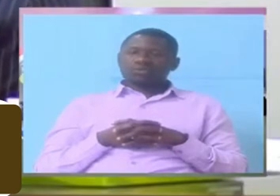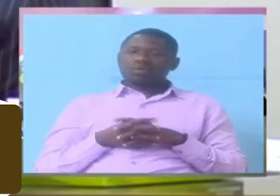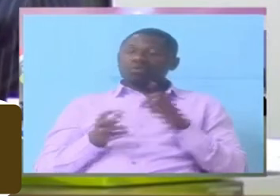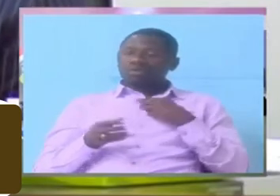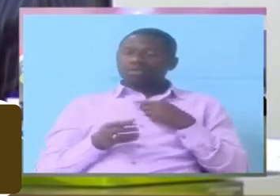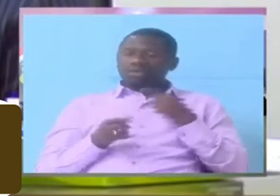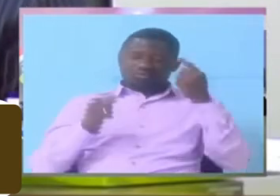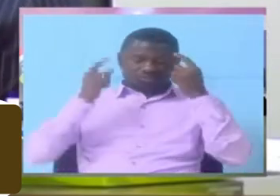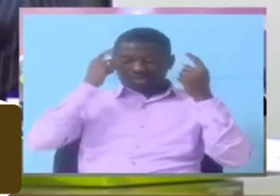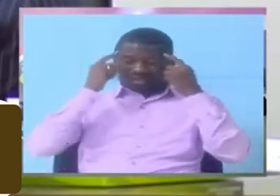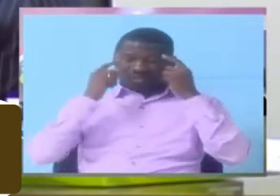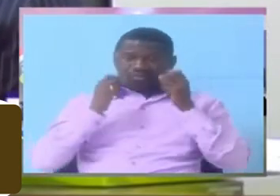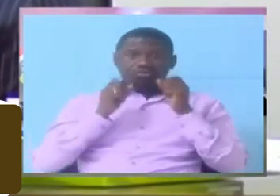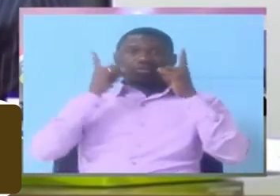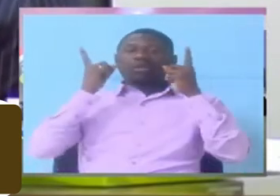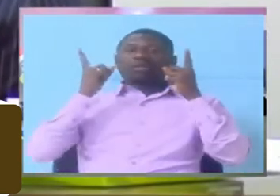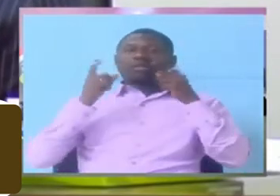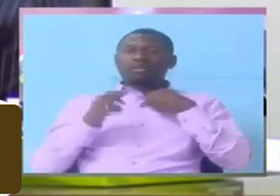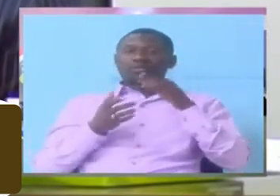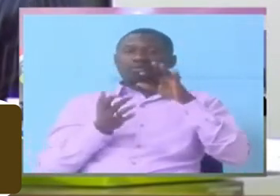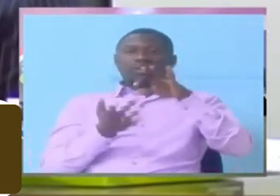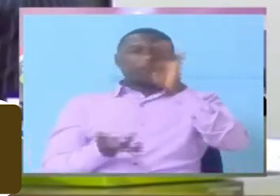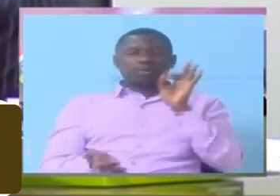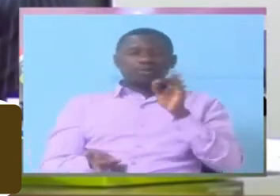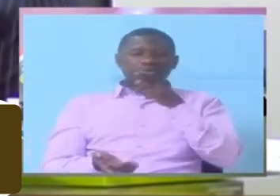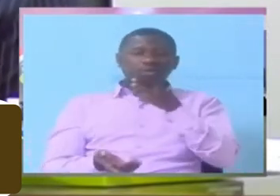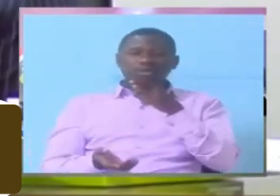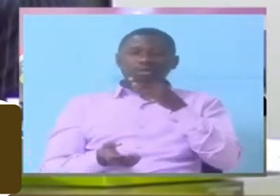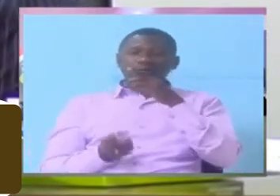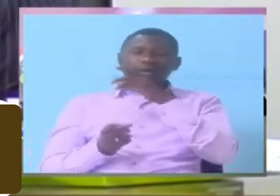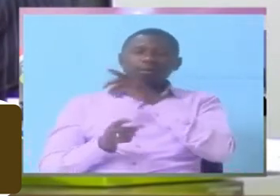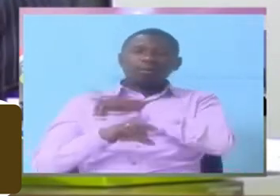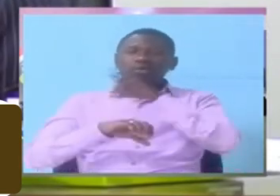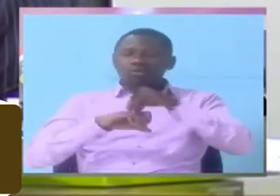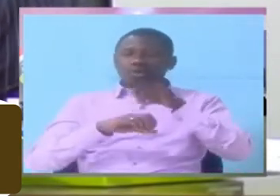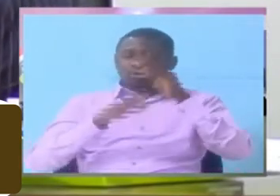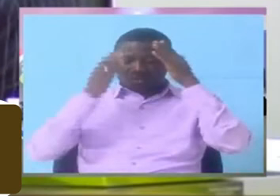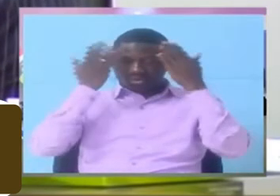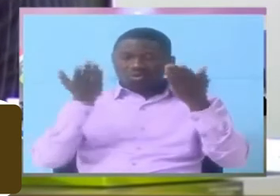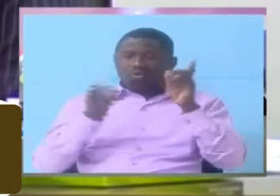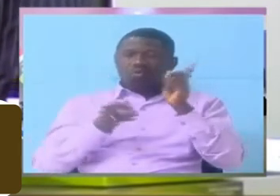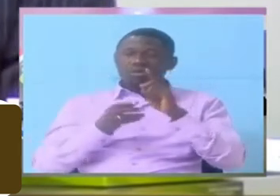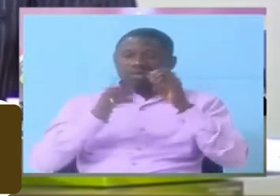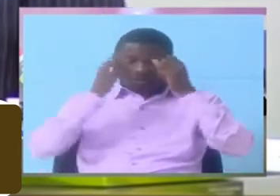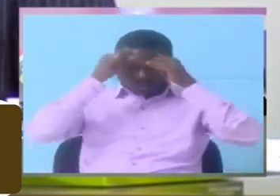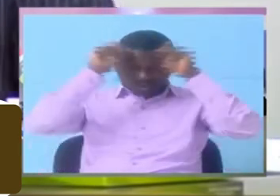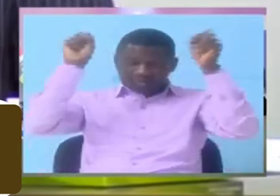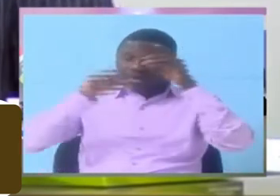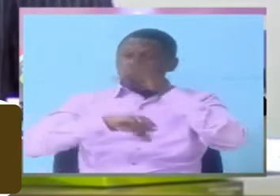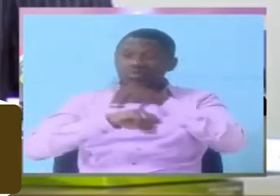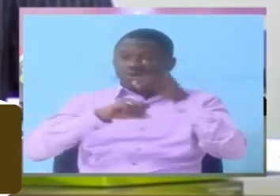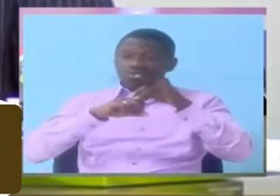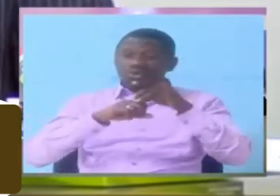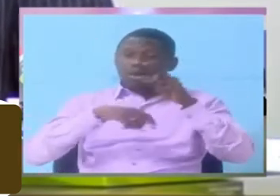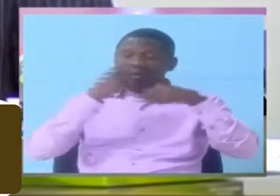and shocking that you would be appointed to this position and you did not even know what the government position was. Abe ko le